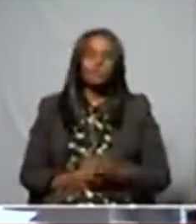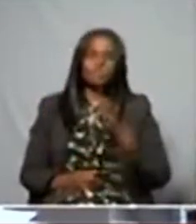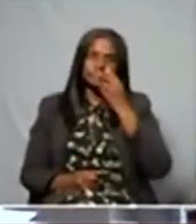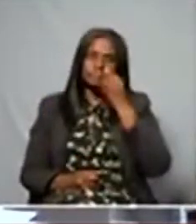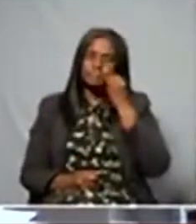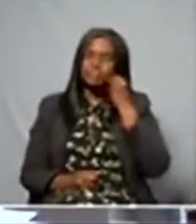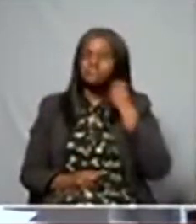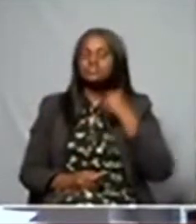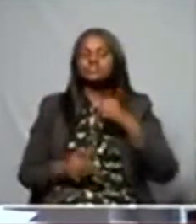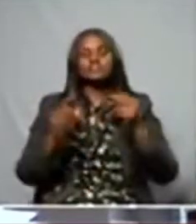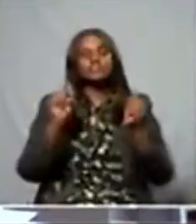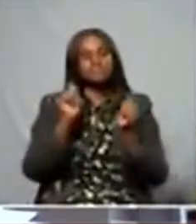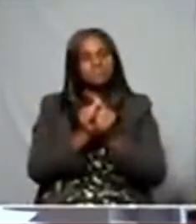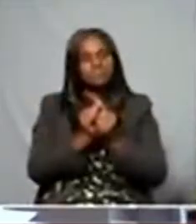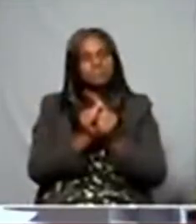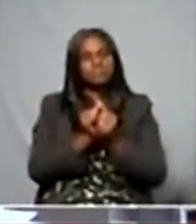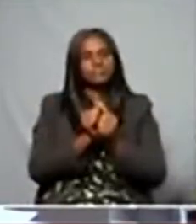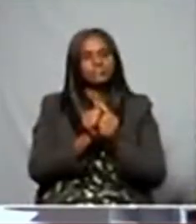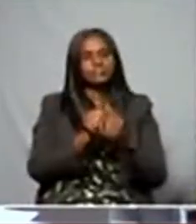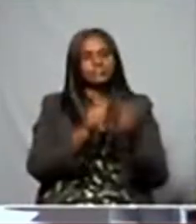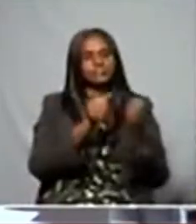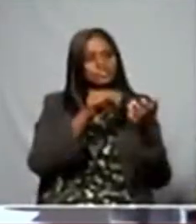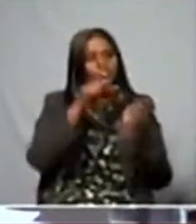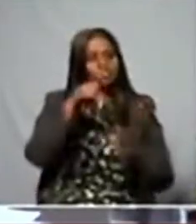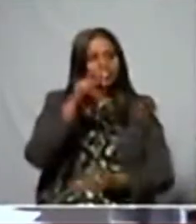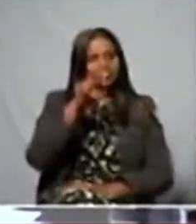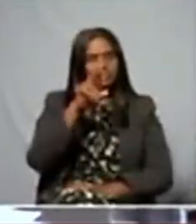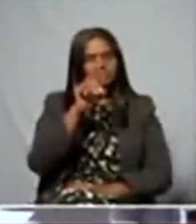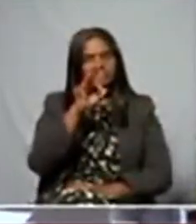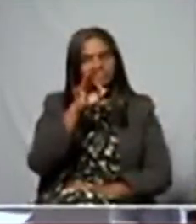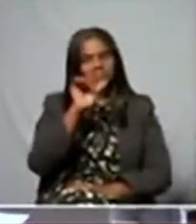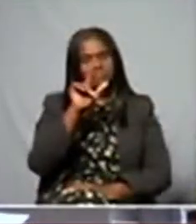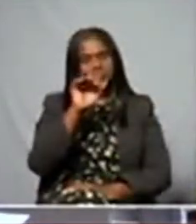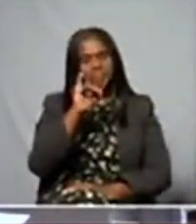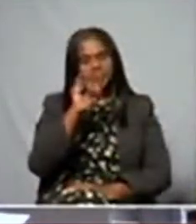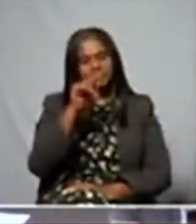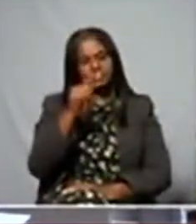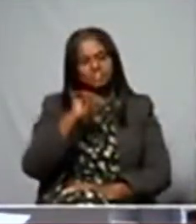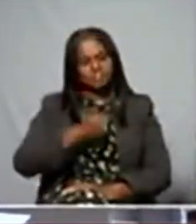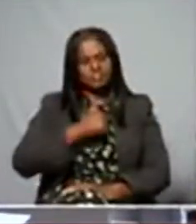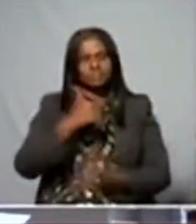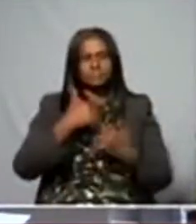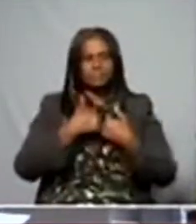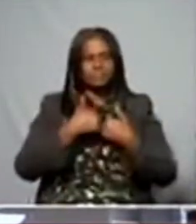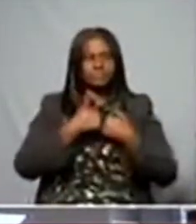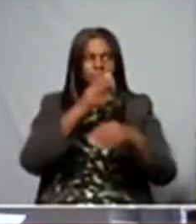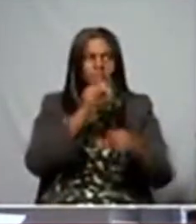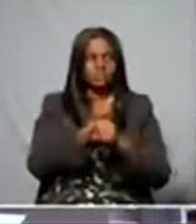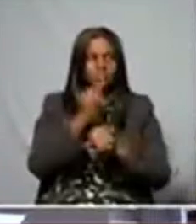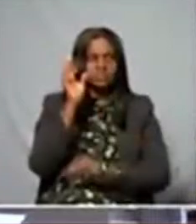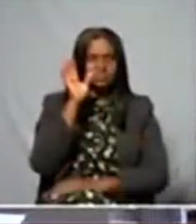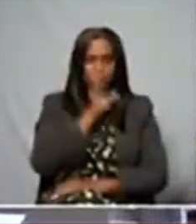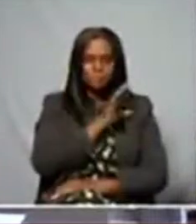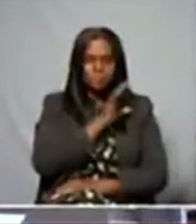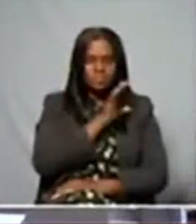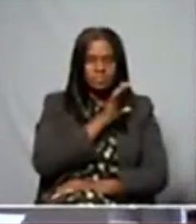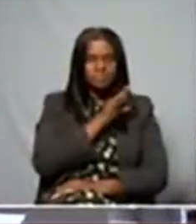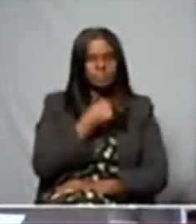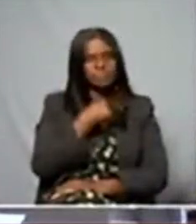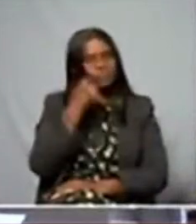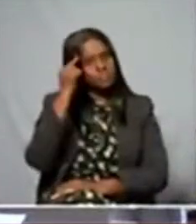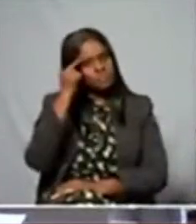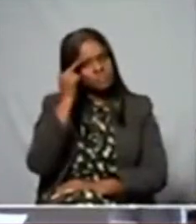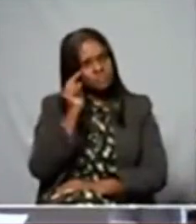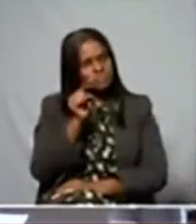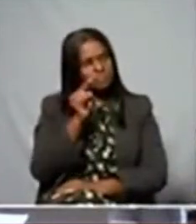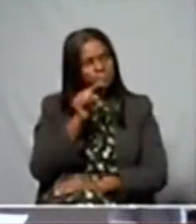In terms of the profiling, where we have received, I think that was in